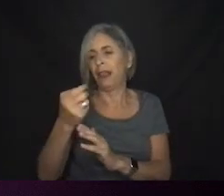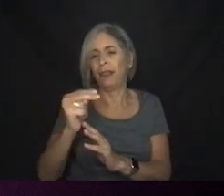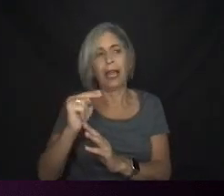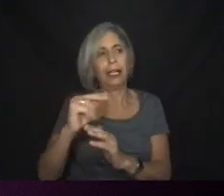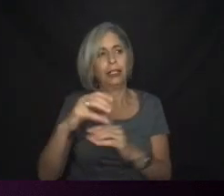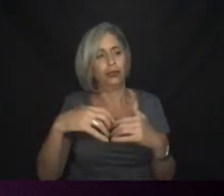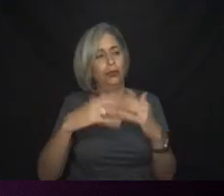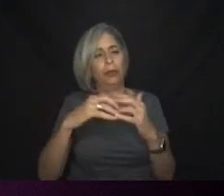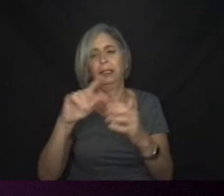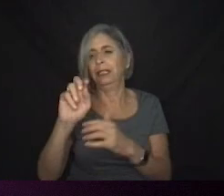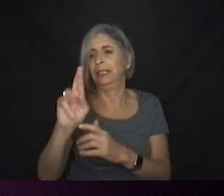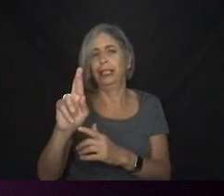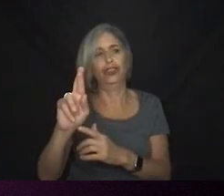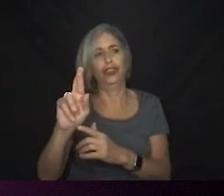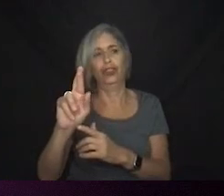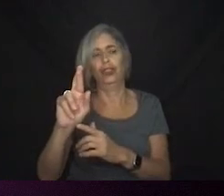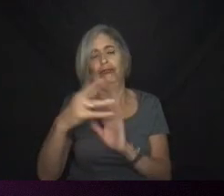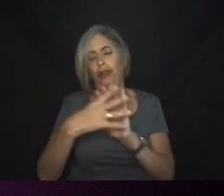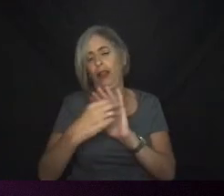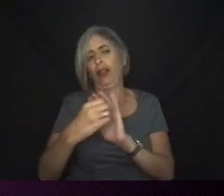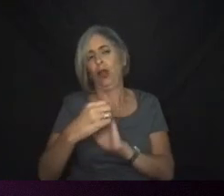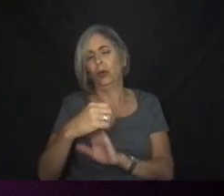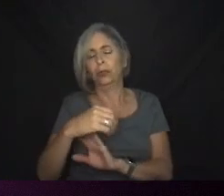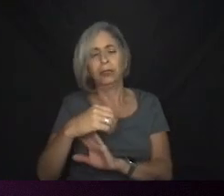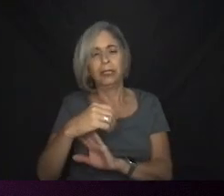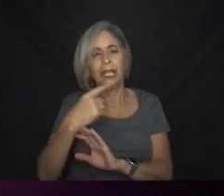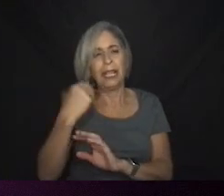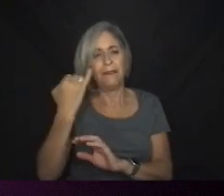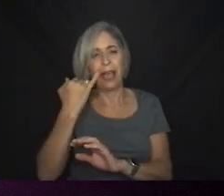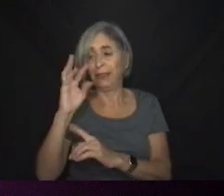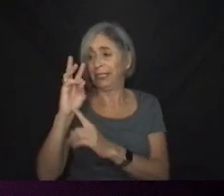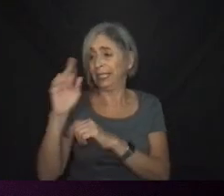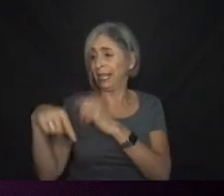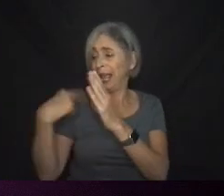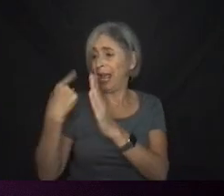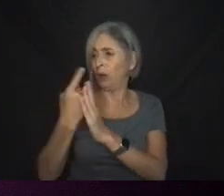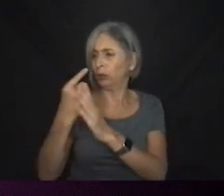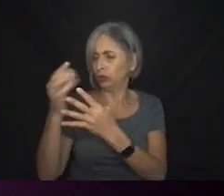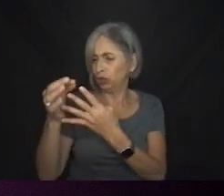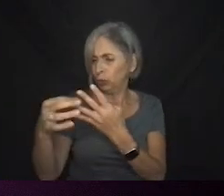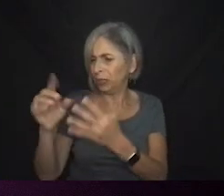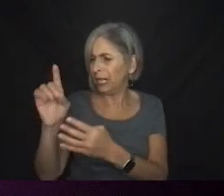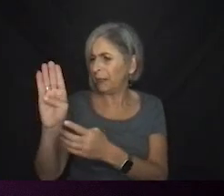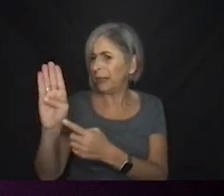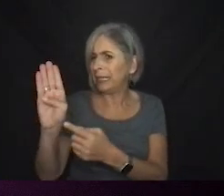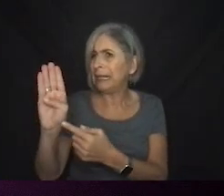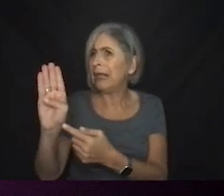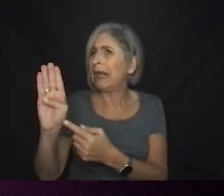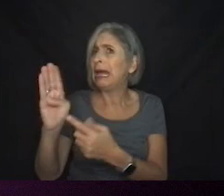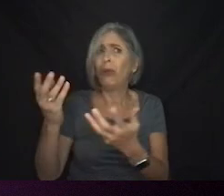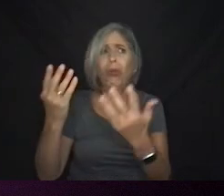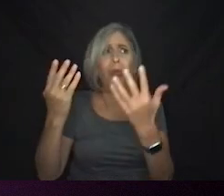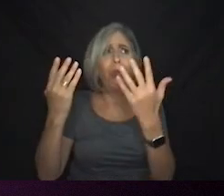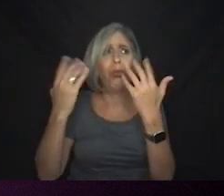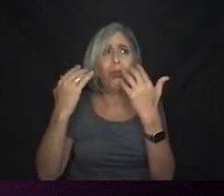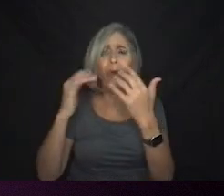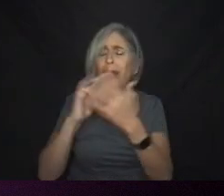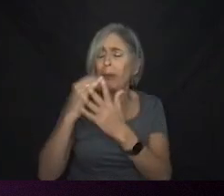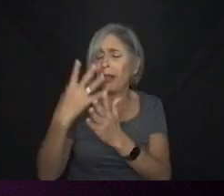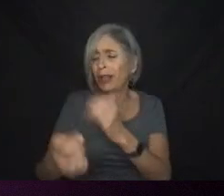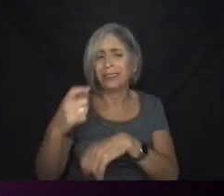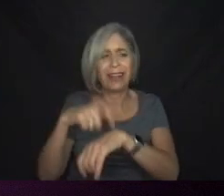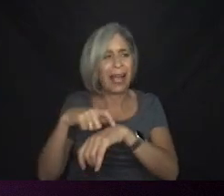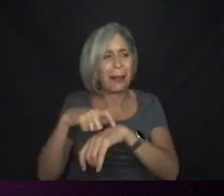like a Tinder clone, if I spent 6 of the 10 hours choosing a database, I would consider that a huge